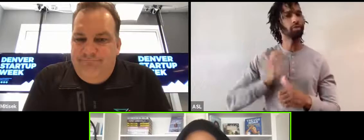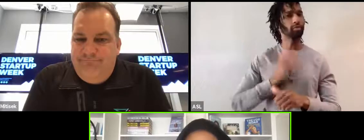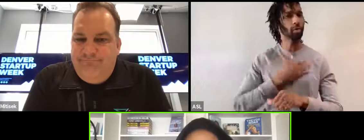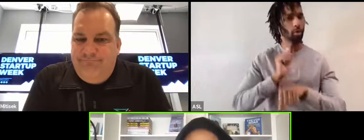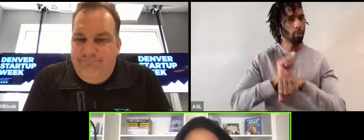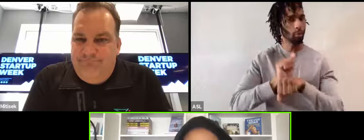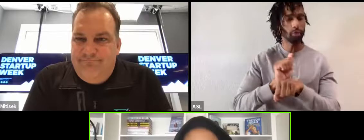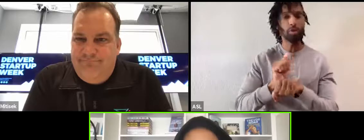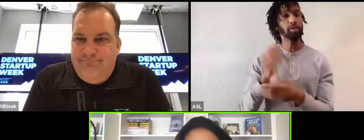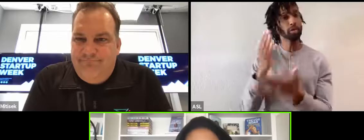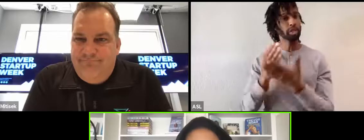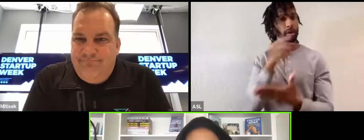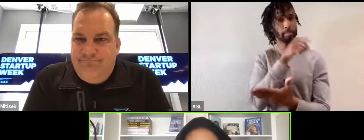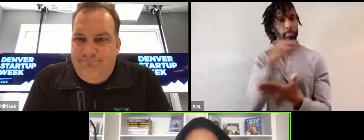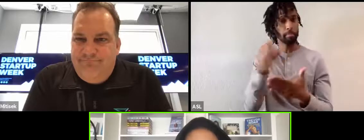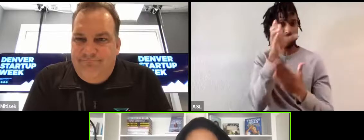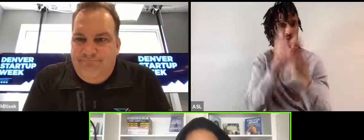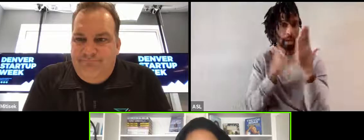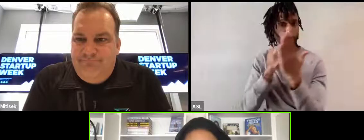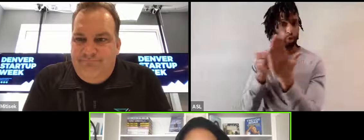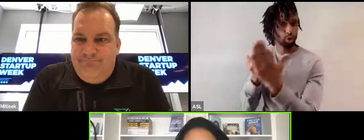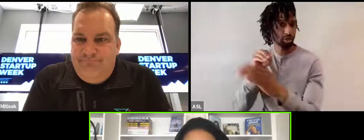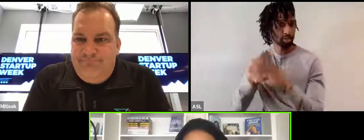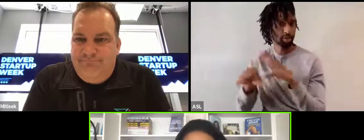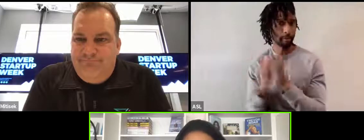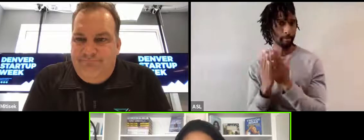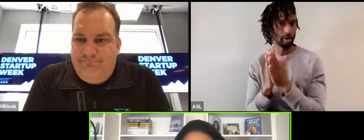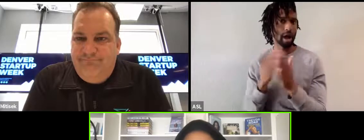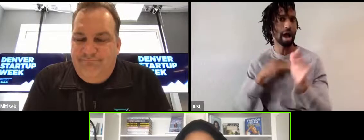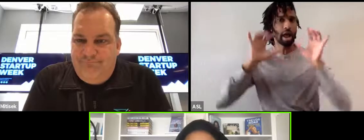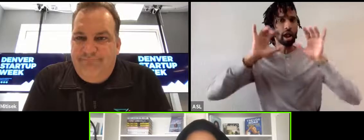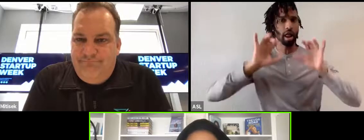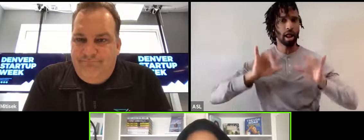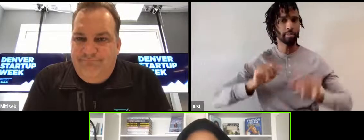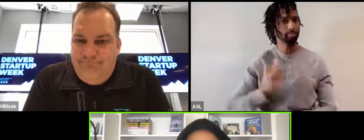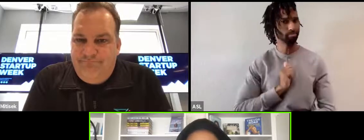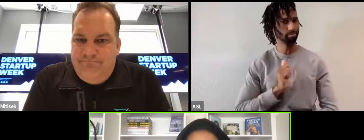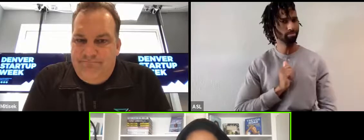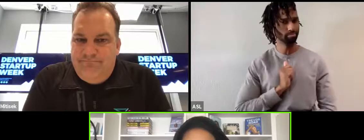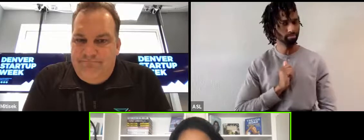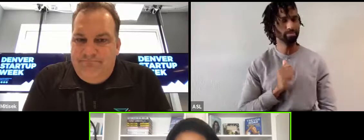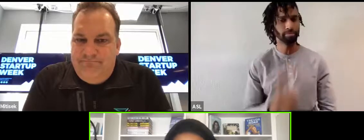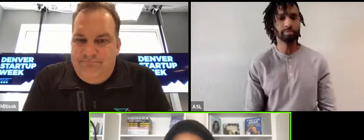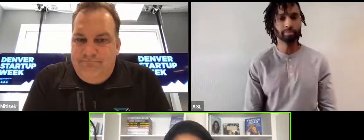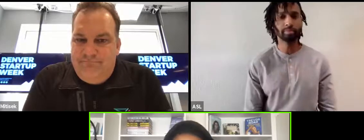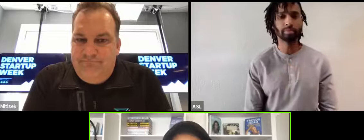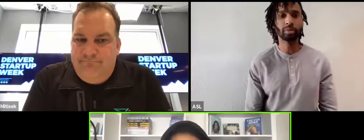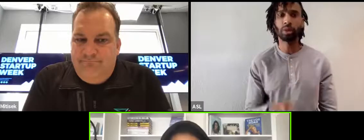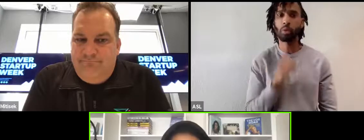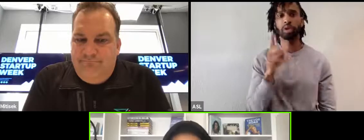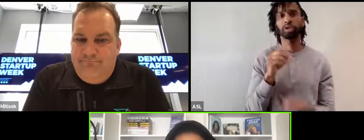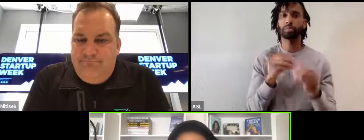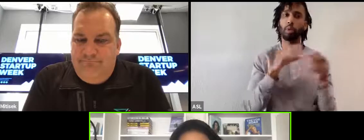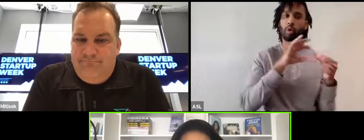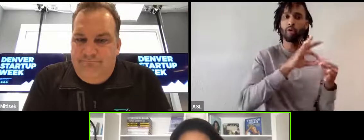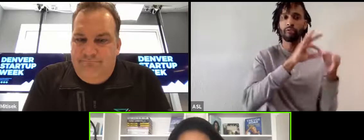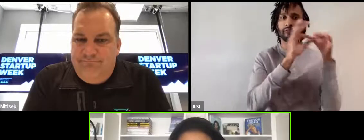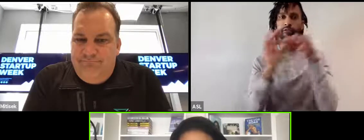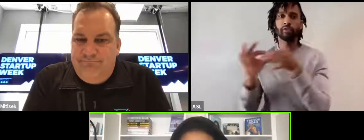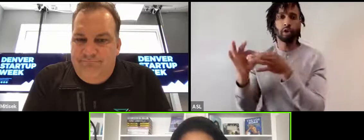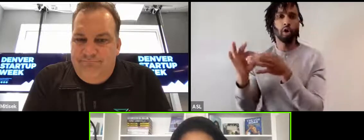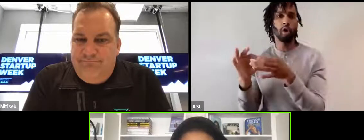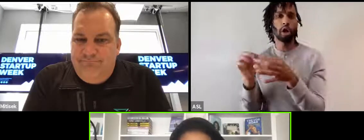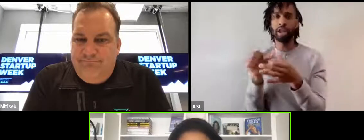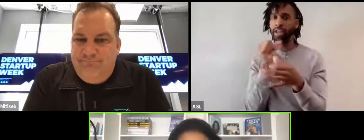of the chapters, I typed them out, and they just really flowed for me, and I didn't let them